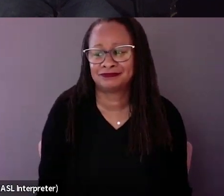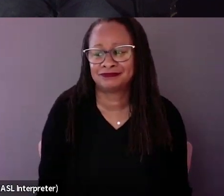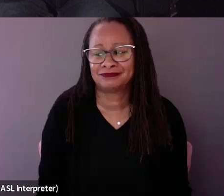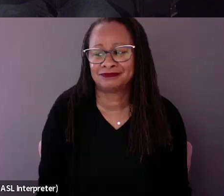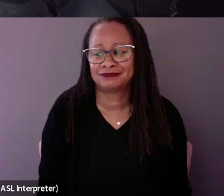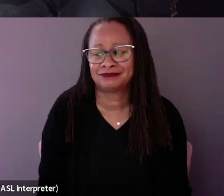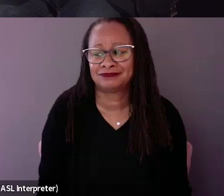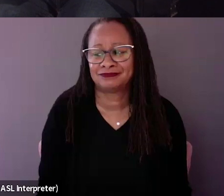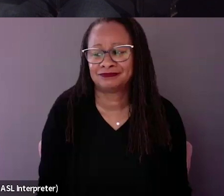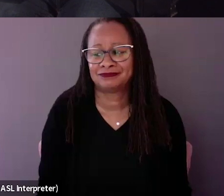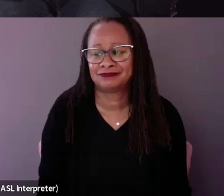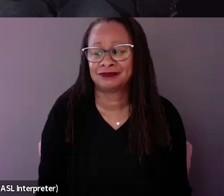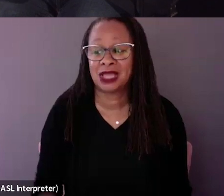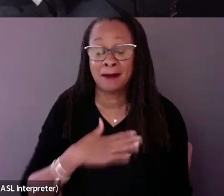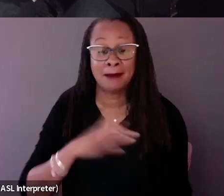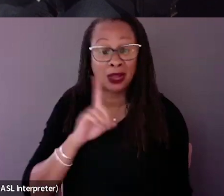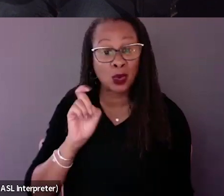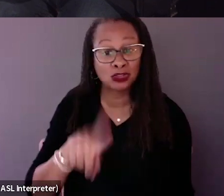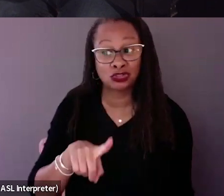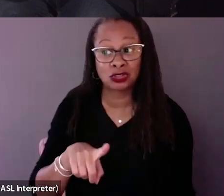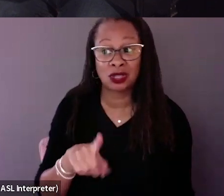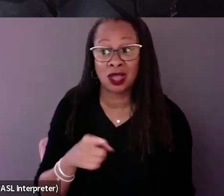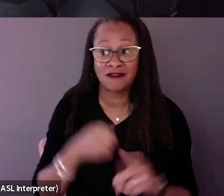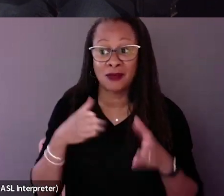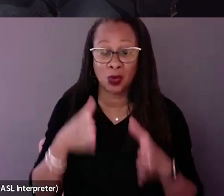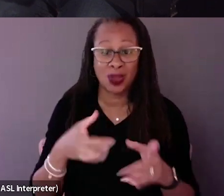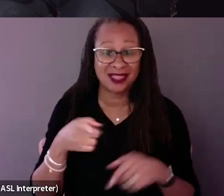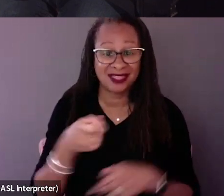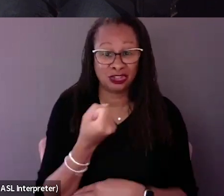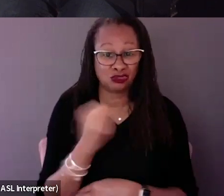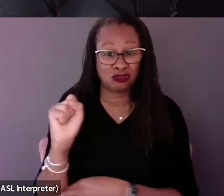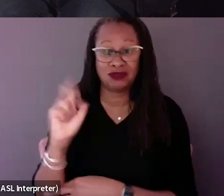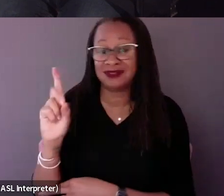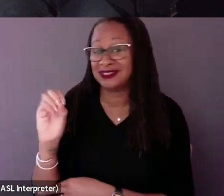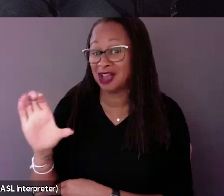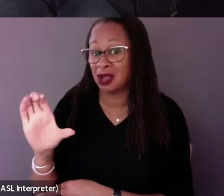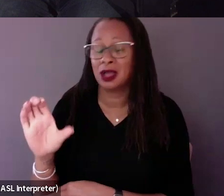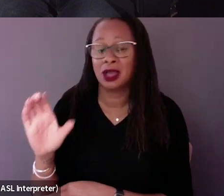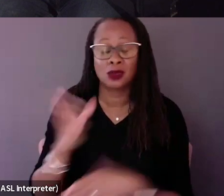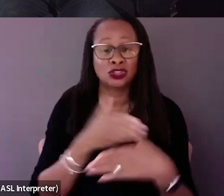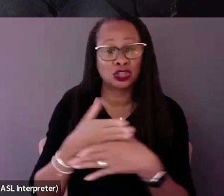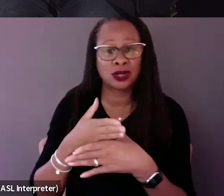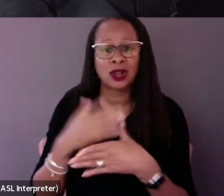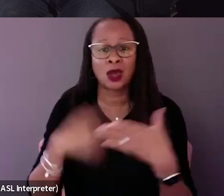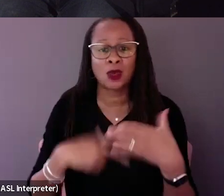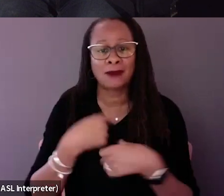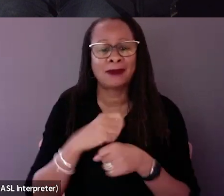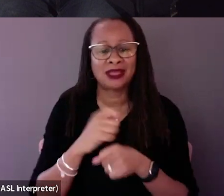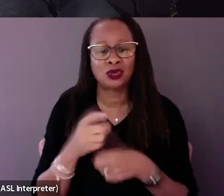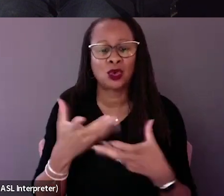Hello. My question is, from the way this revolutionary film doc was told, what made you want to do it in 3